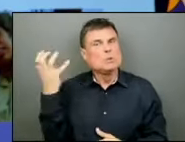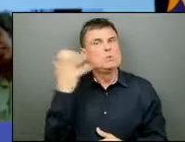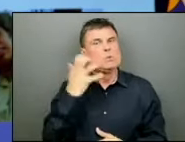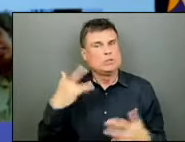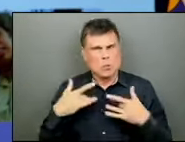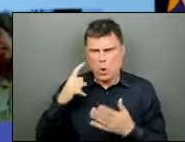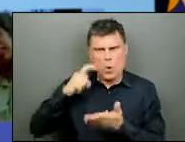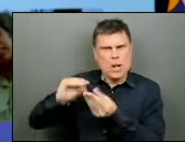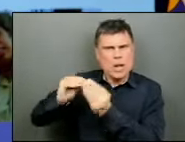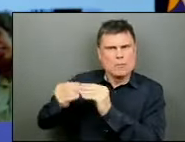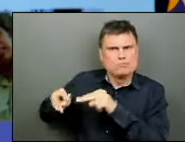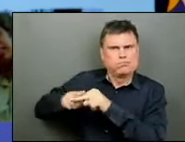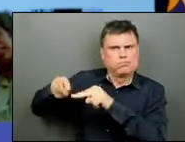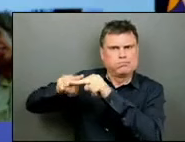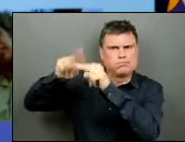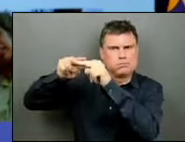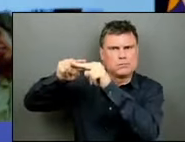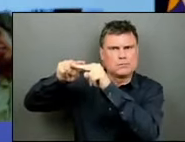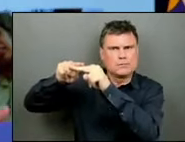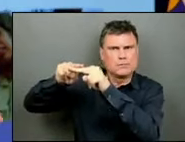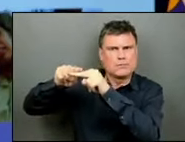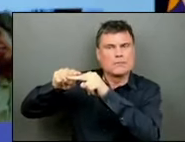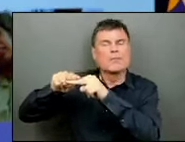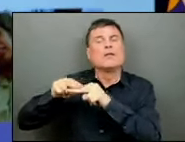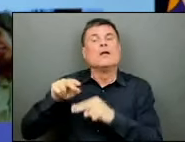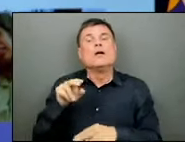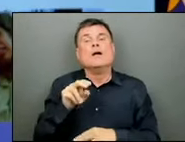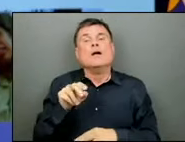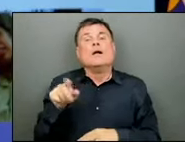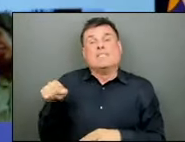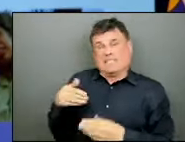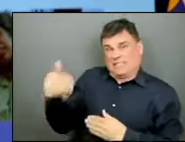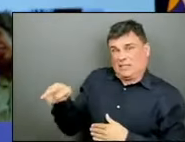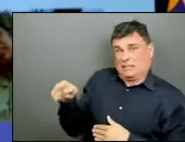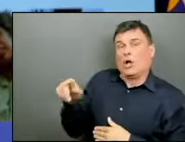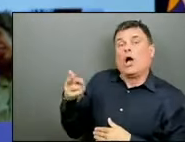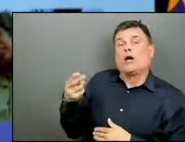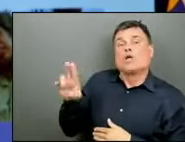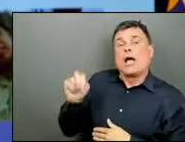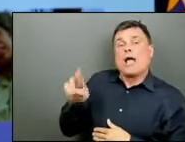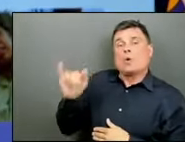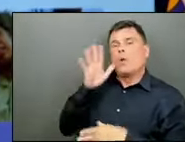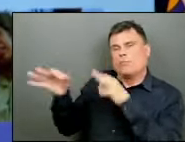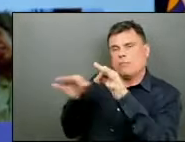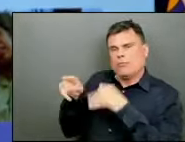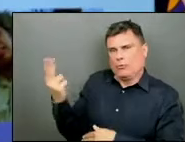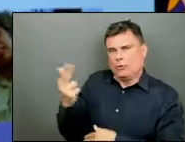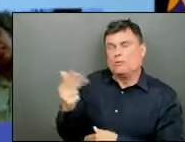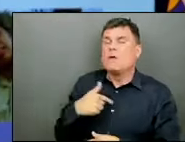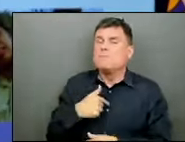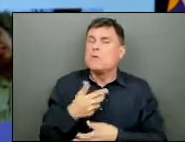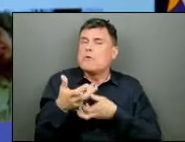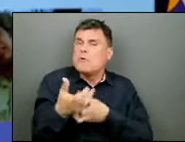modeling on Thursday that will give us a better sense of where we are in terms of the 7-day rolling average. But I am confident as of